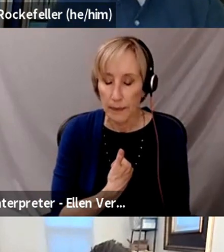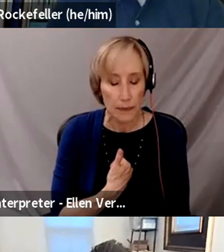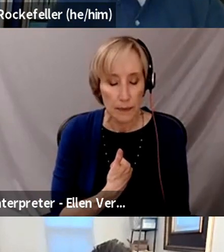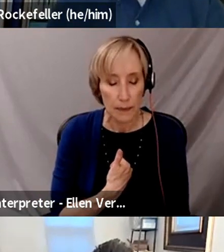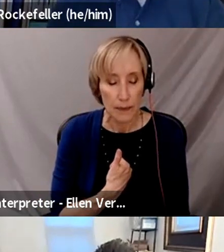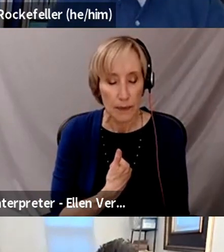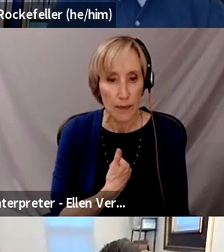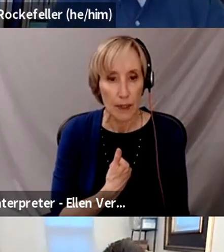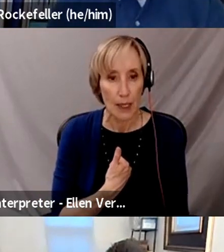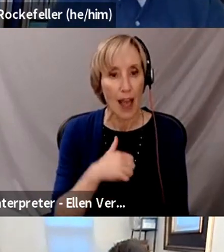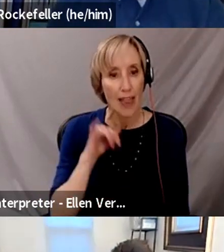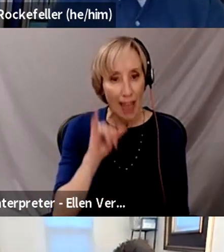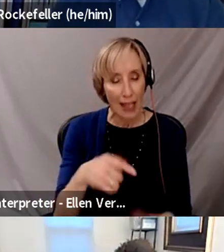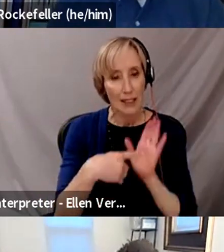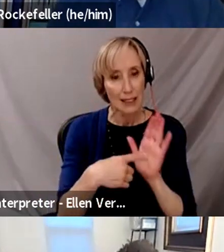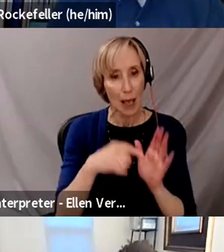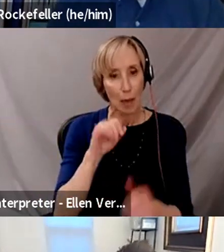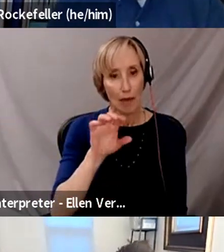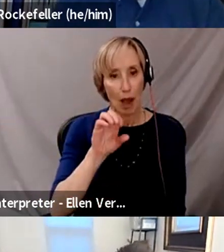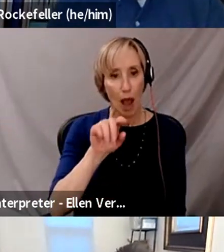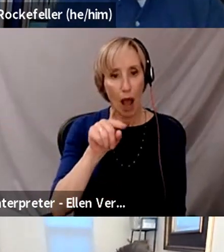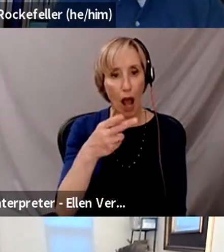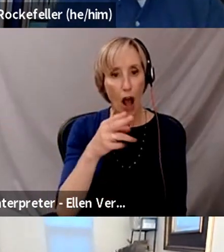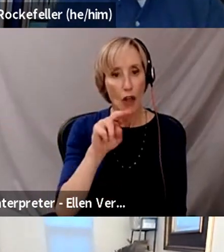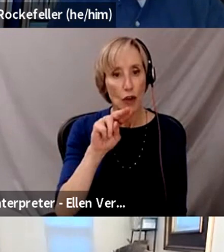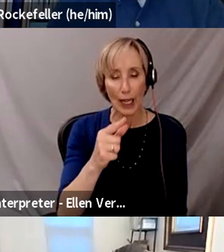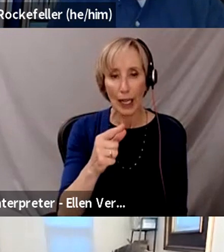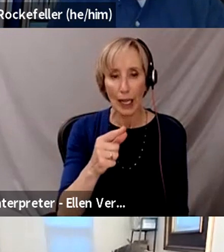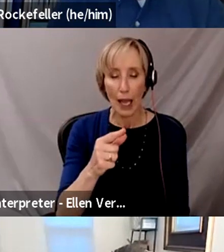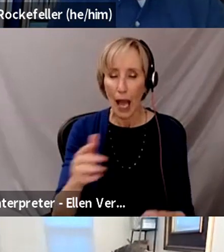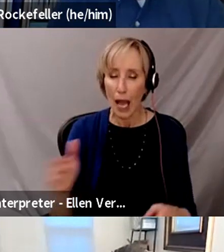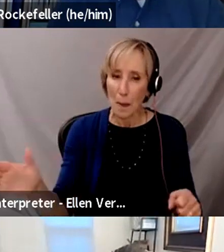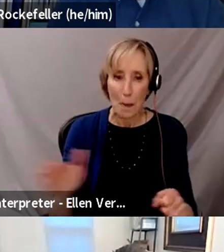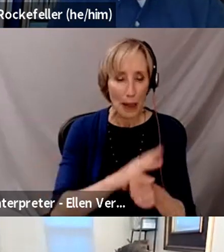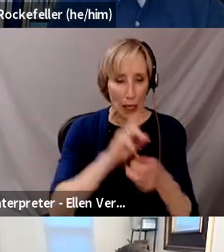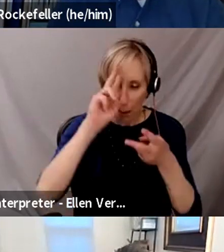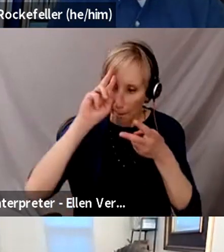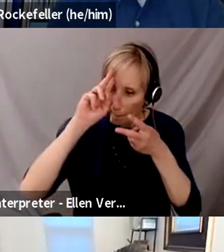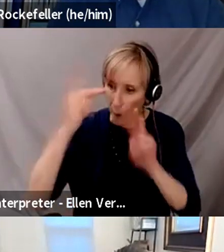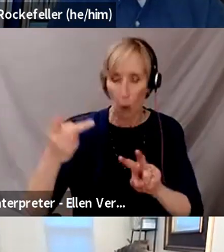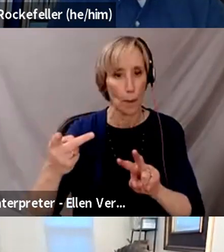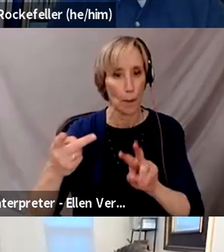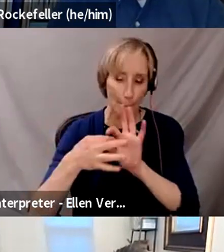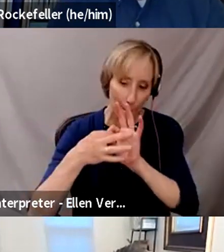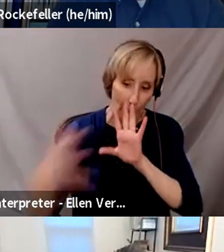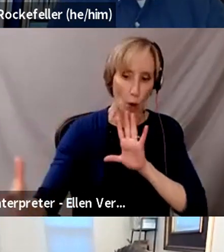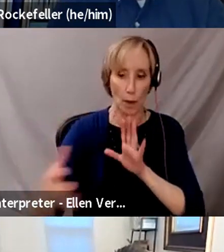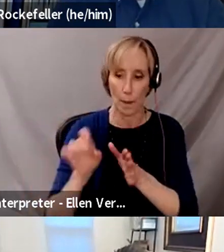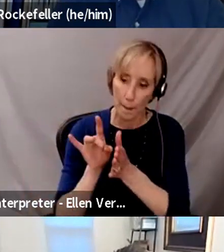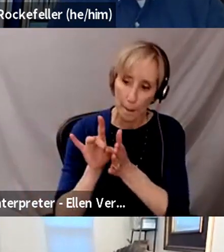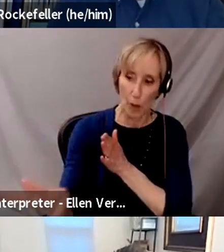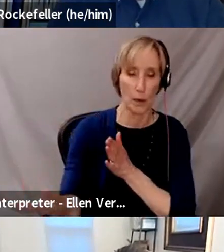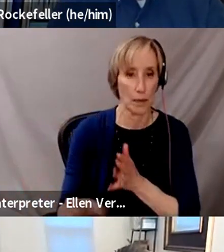that othering, and I think about the social construct of safety and policing